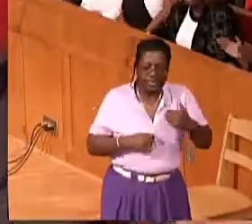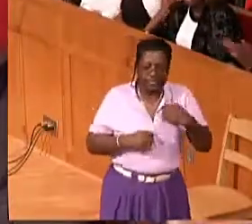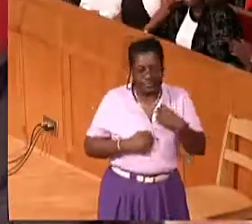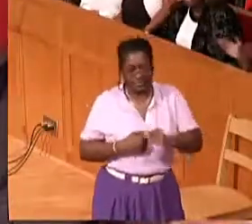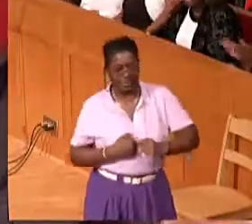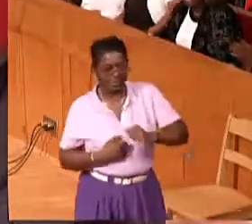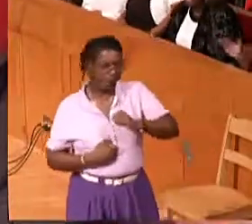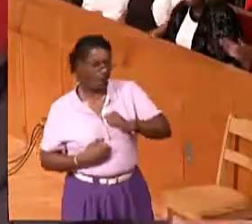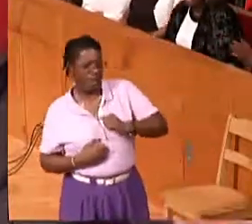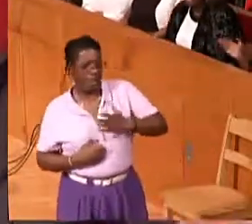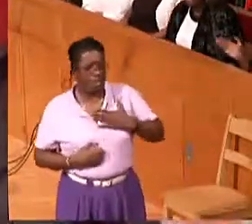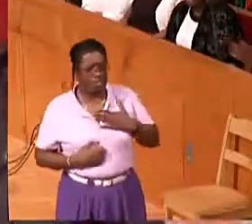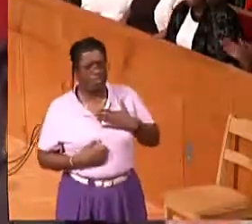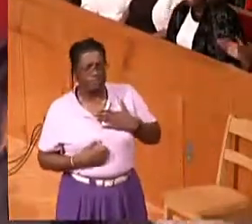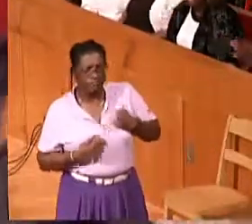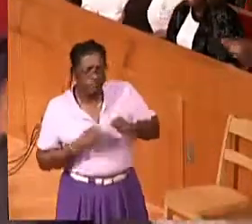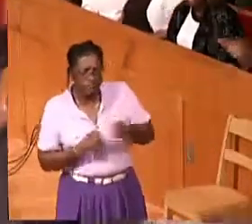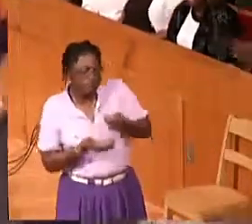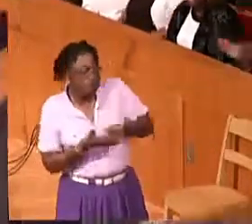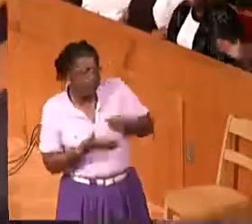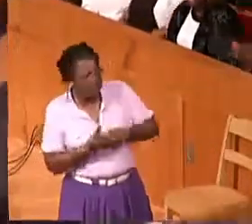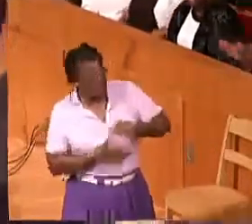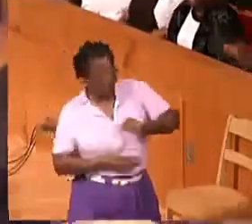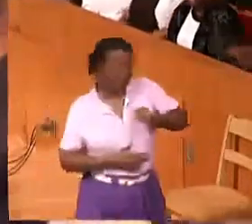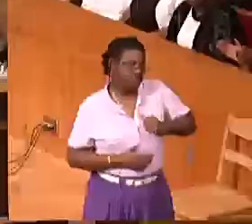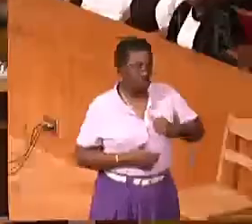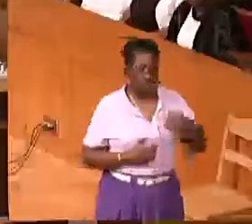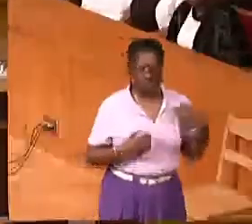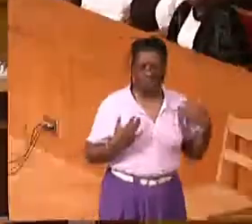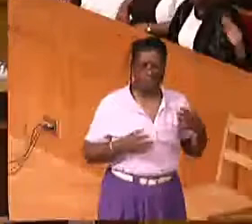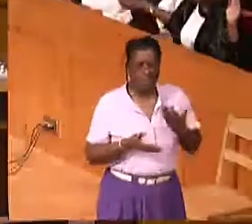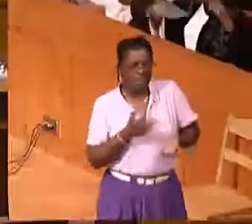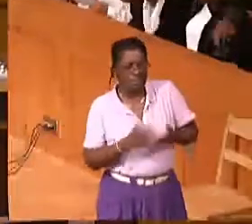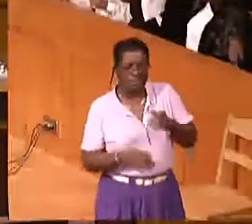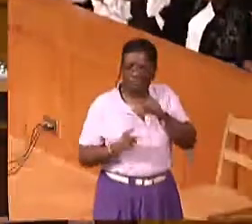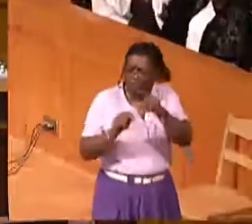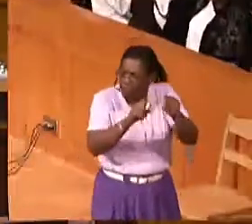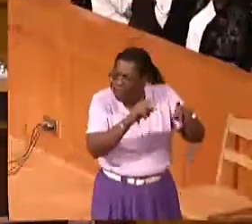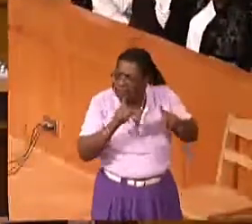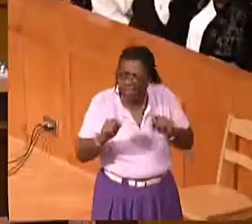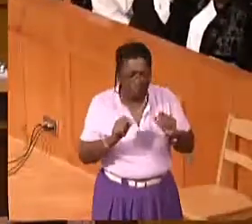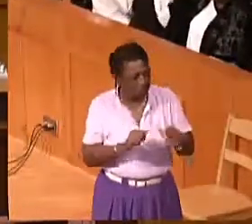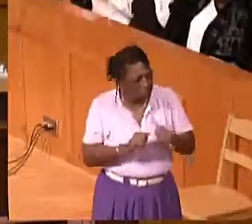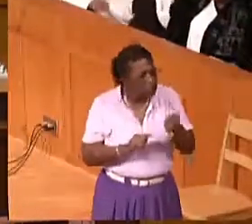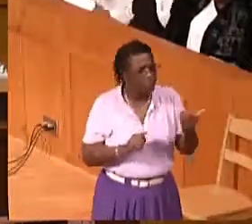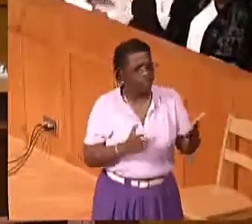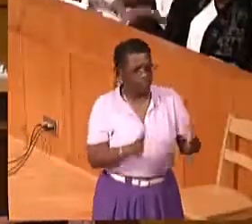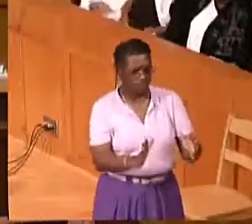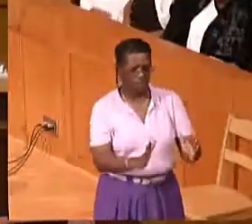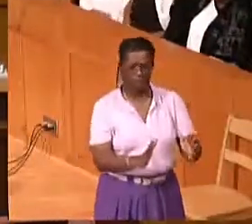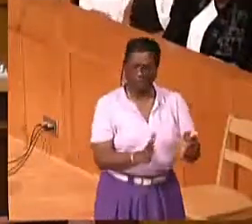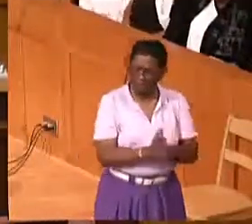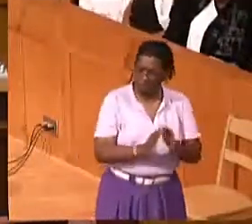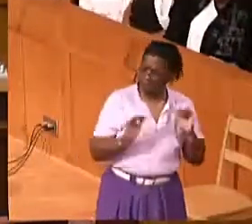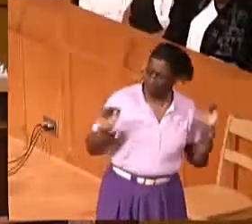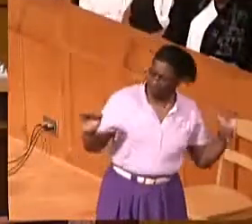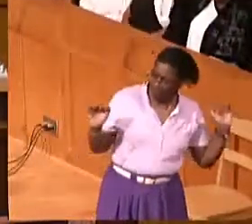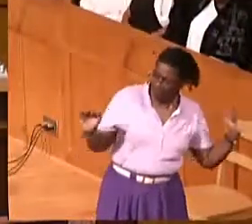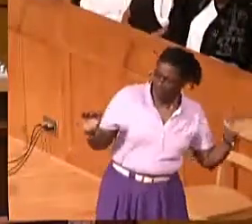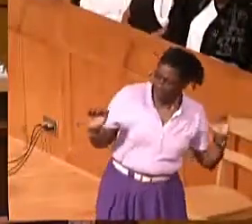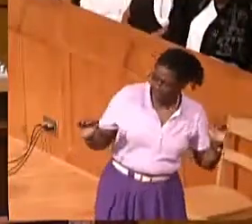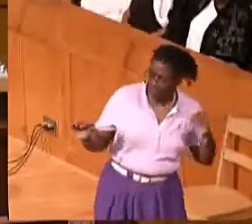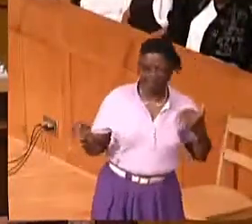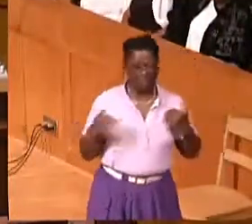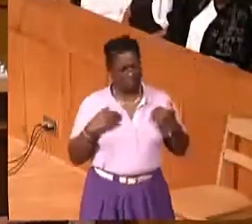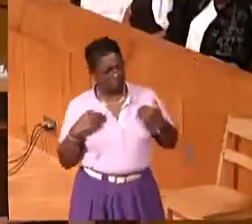If you talk, they call you flirty. Folk gonna talk about you anyway. But I need somebody in here to look at your neighbor and say, talk about me